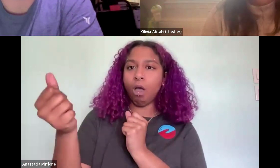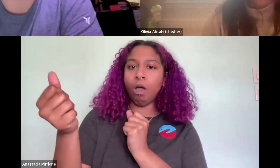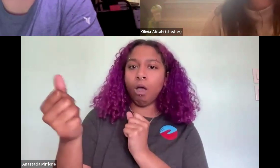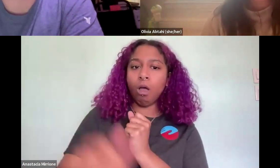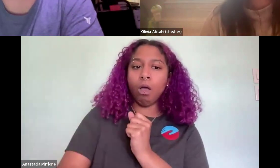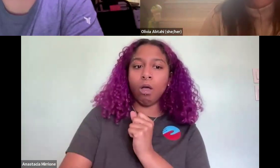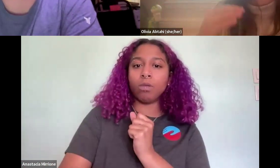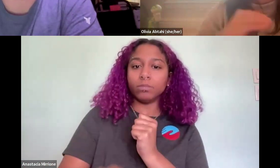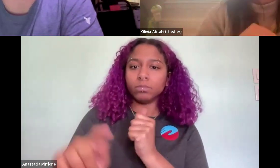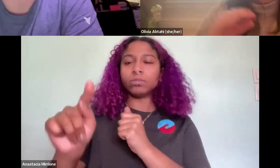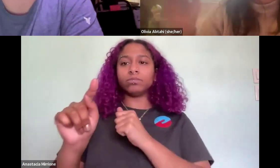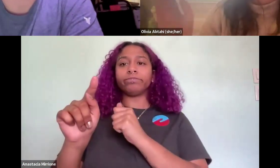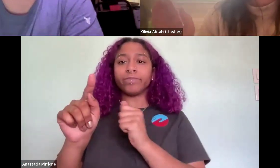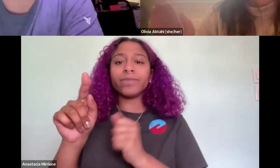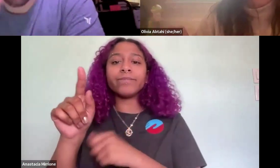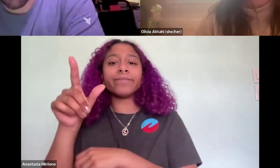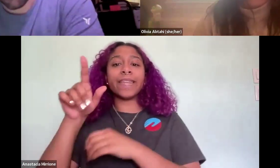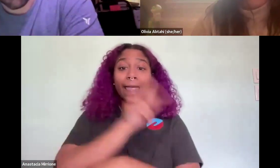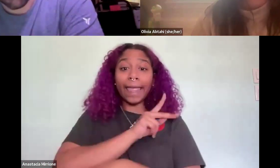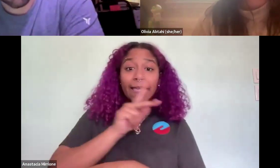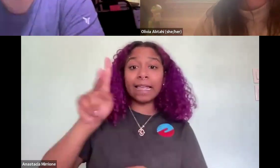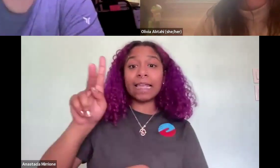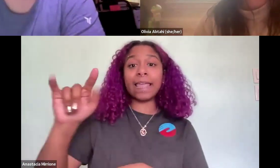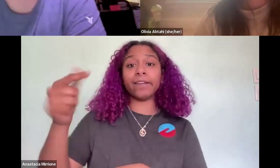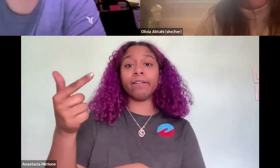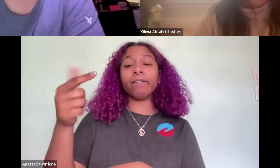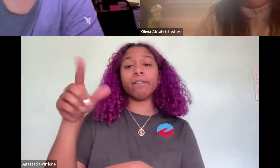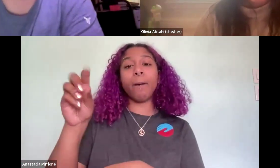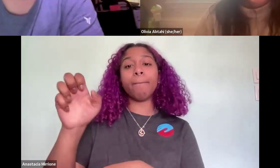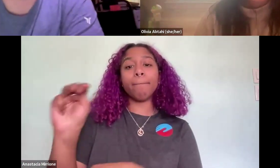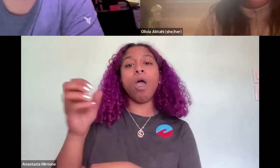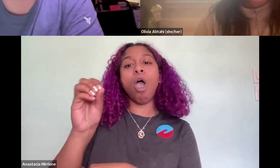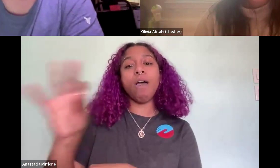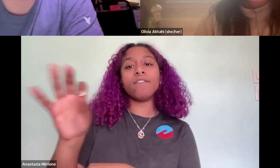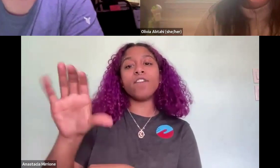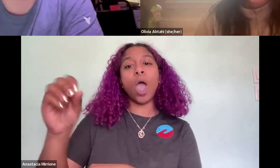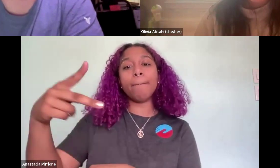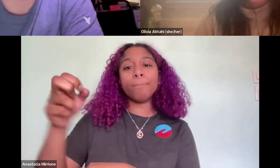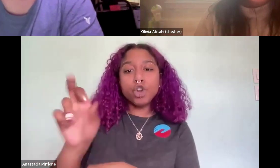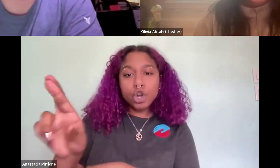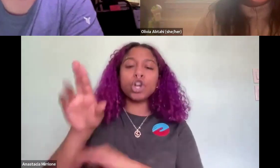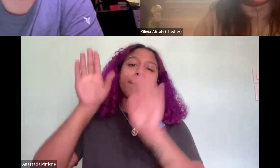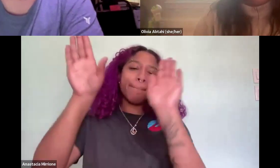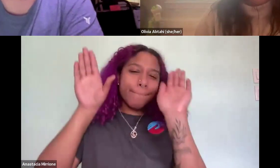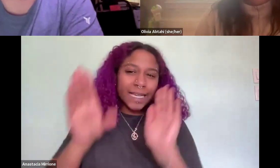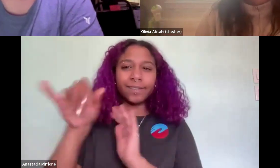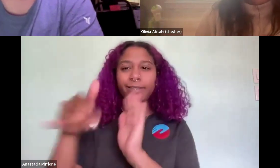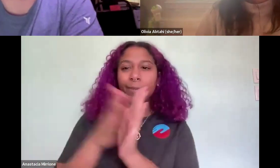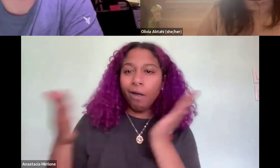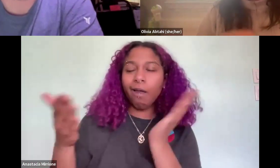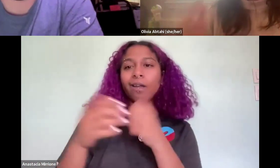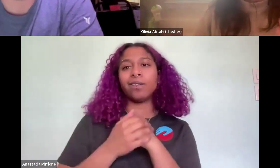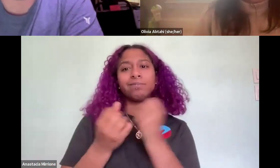of Copper, the whole series has been amazing. So many